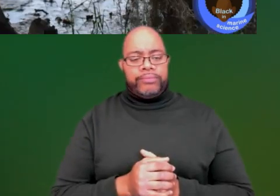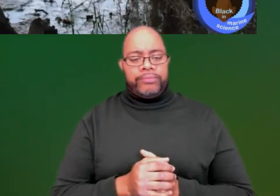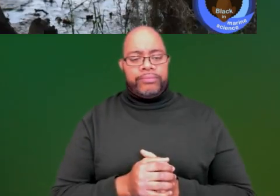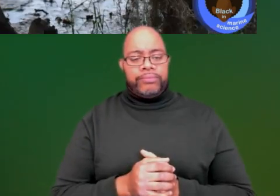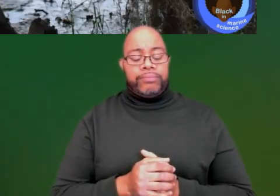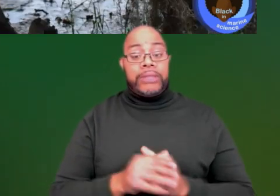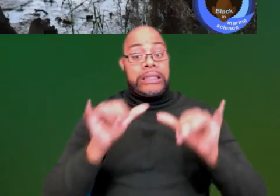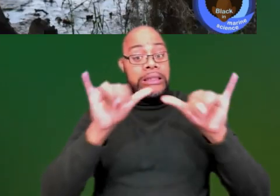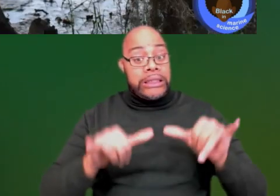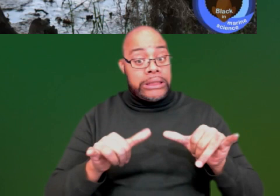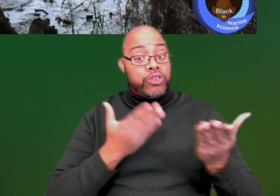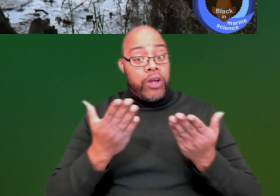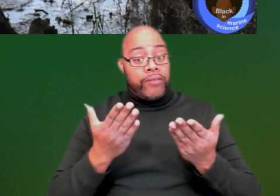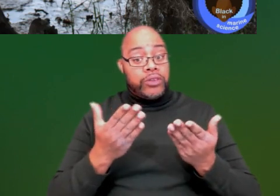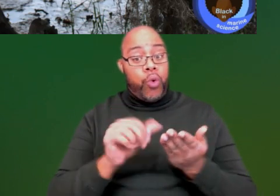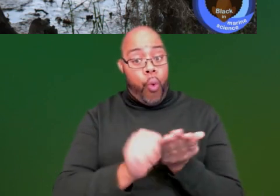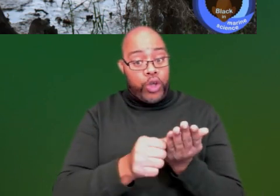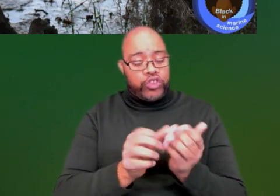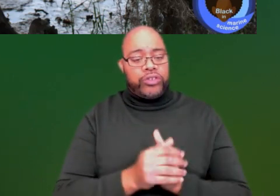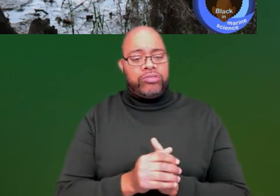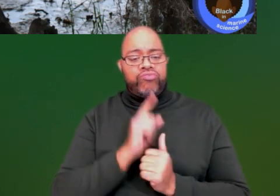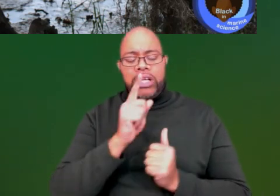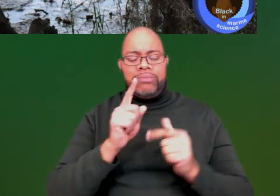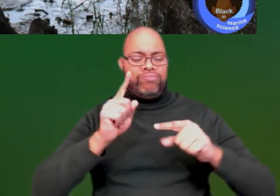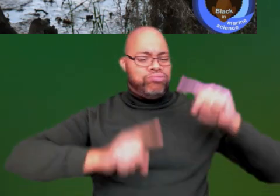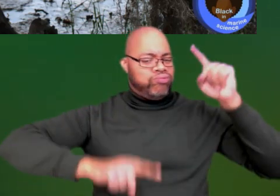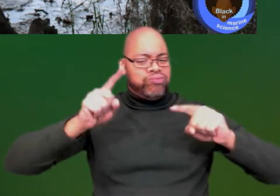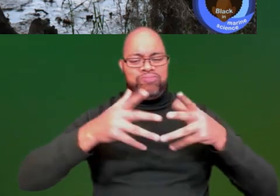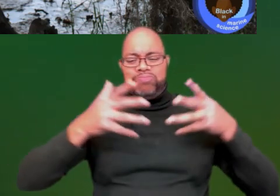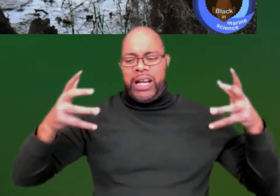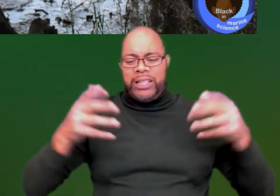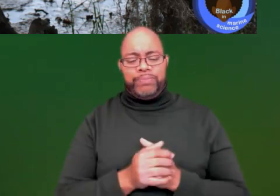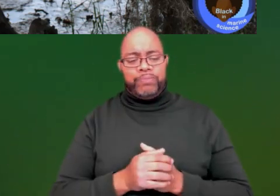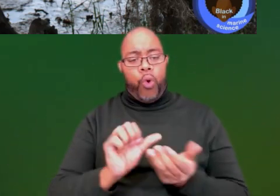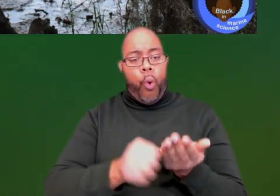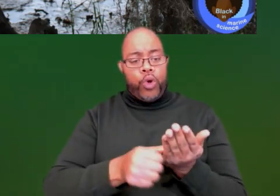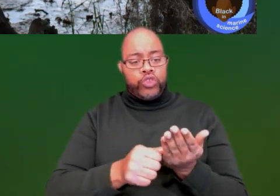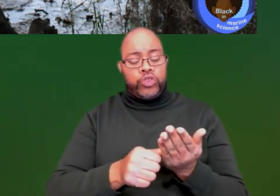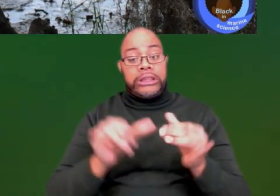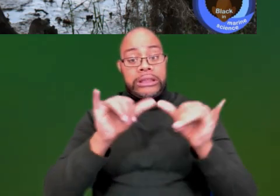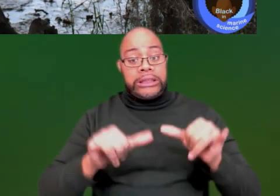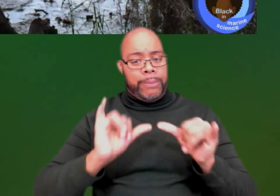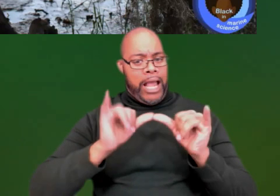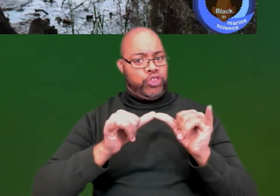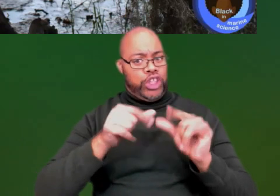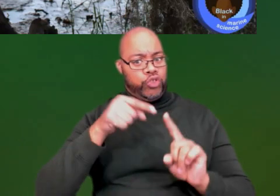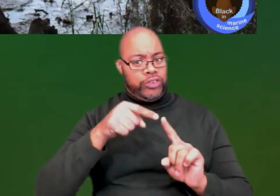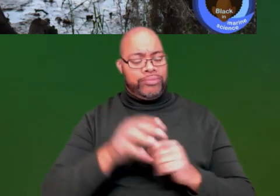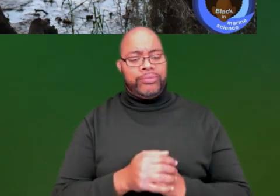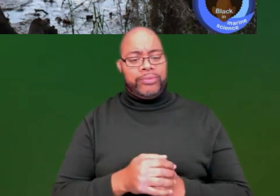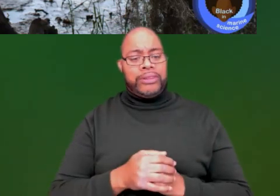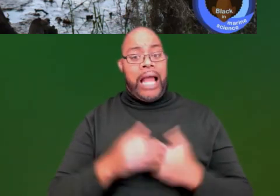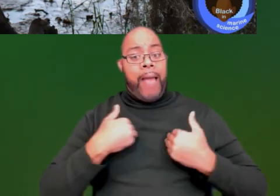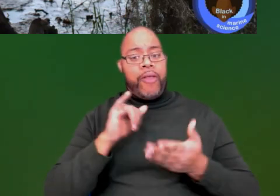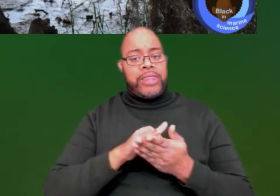The ecosystem services of oysters are just so vast. Oysters are ecosystem engineers, organisms